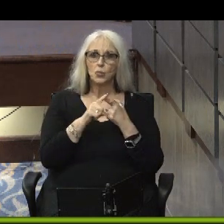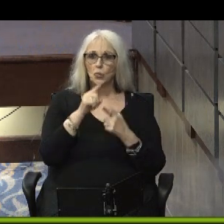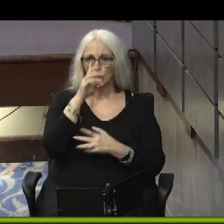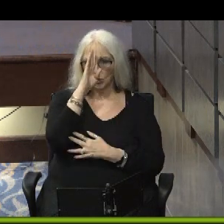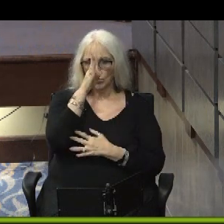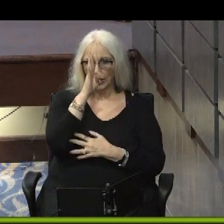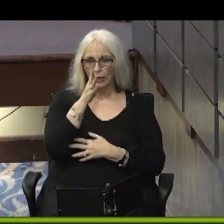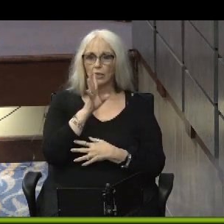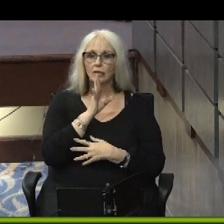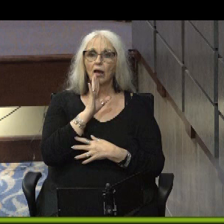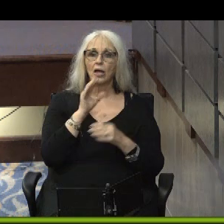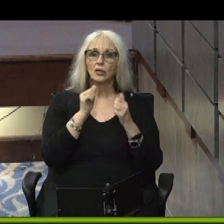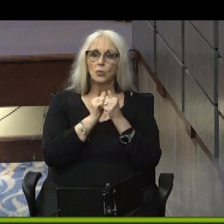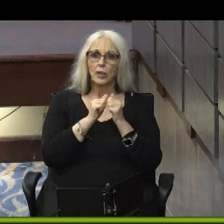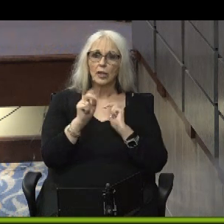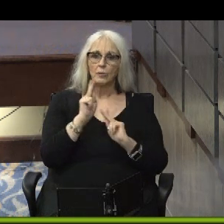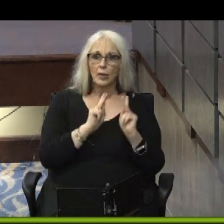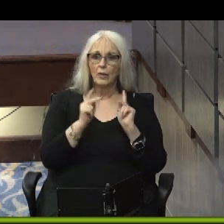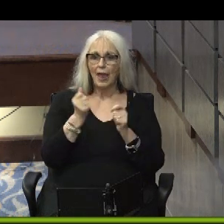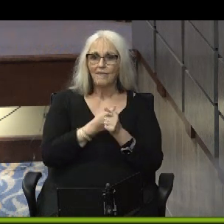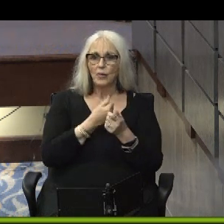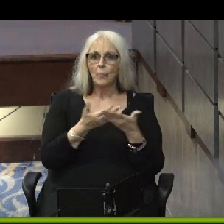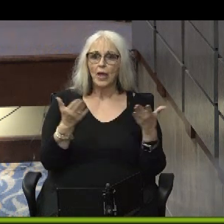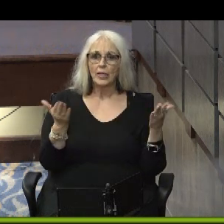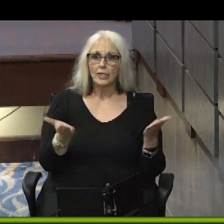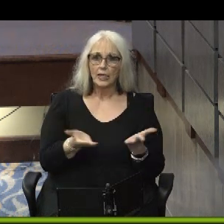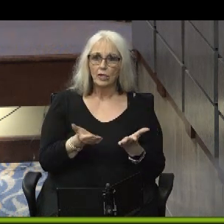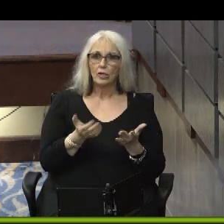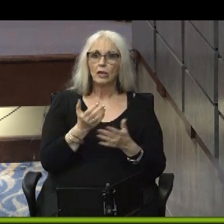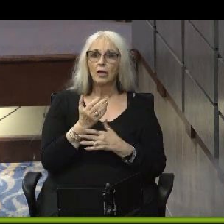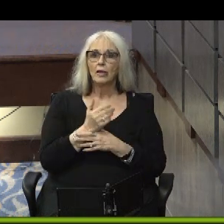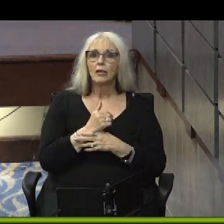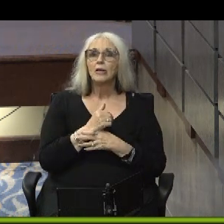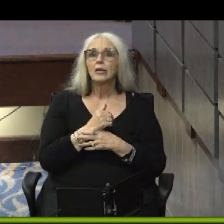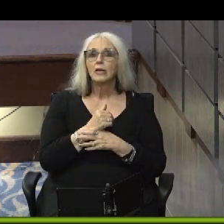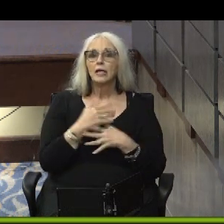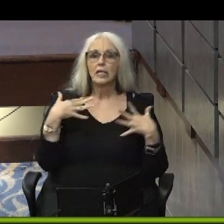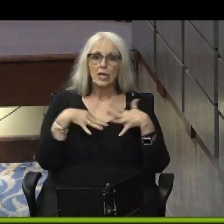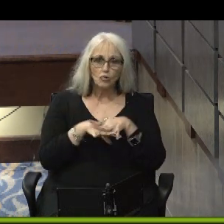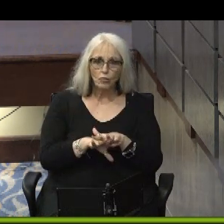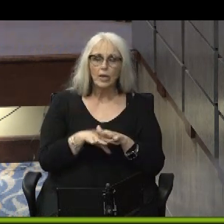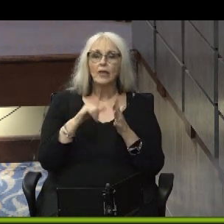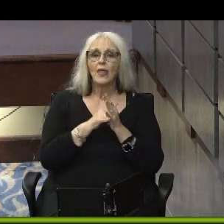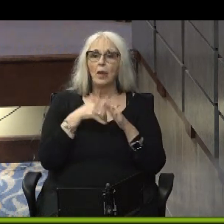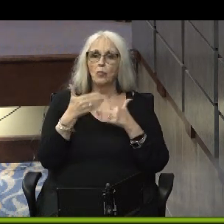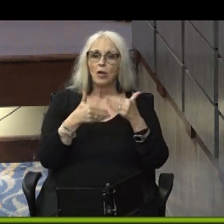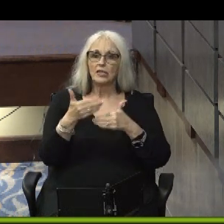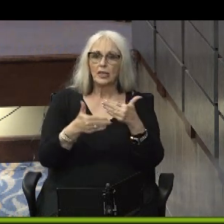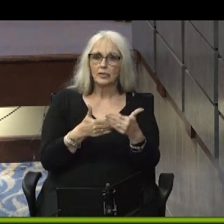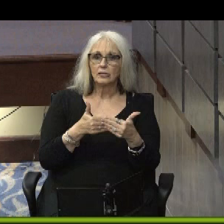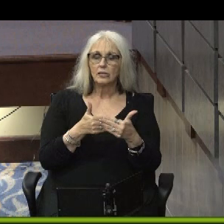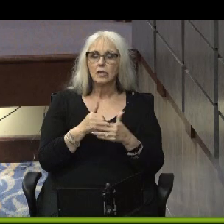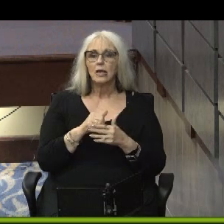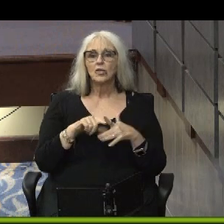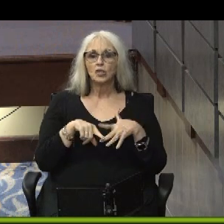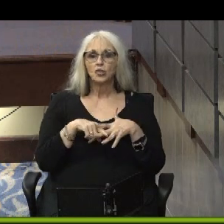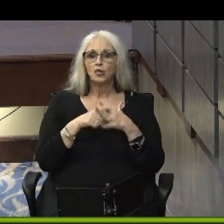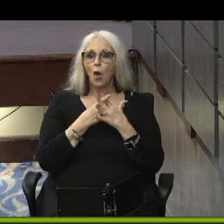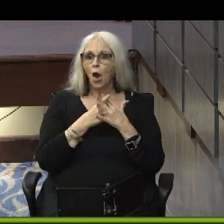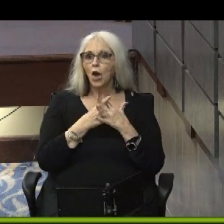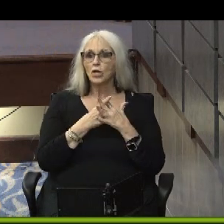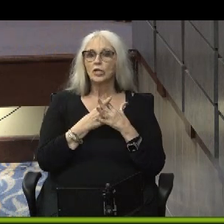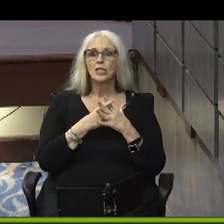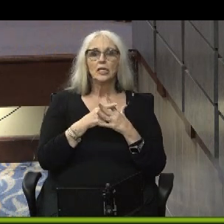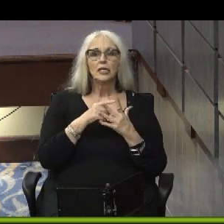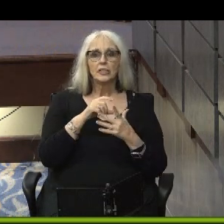to the people, to everyone that hears it. So we really try to have an integrated process. We launch, reinvent, and strengthen